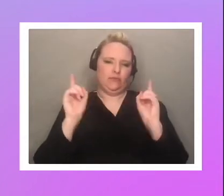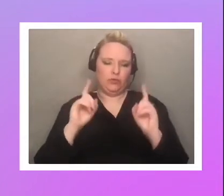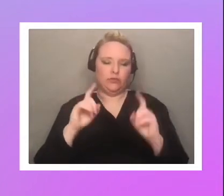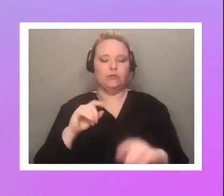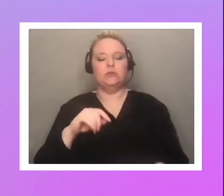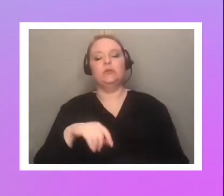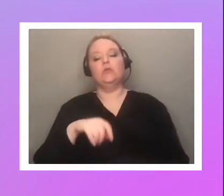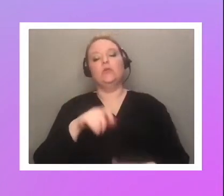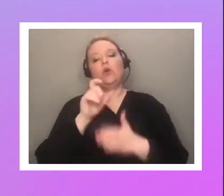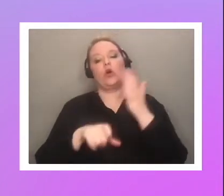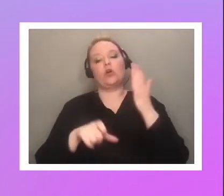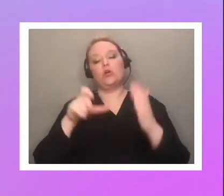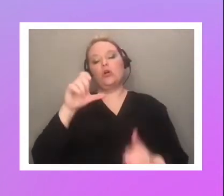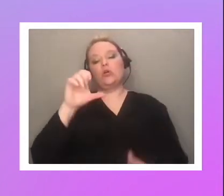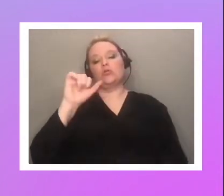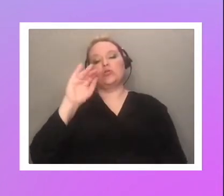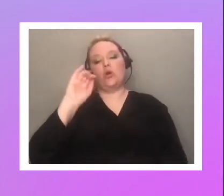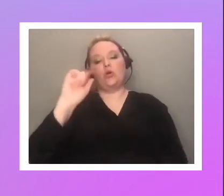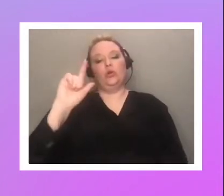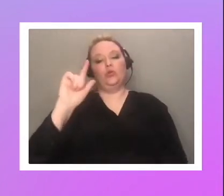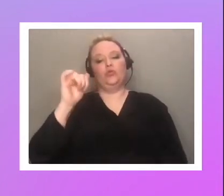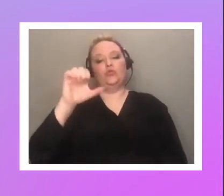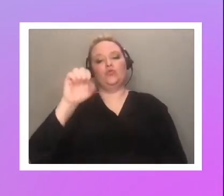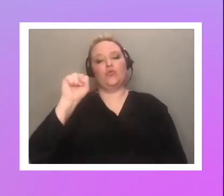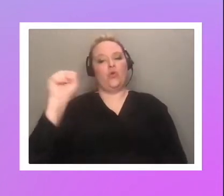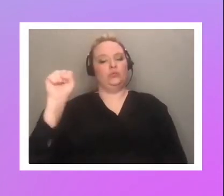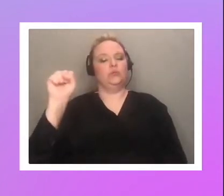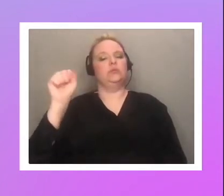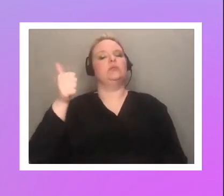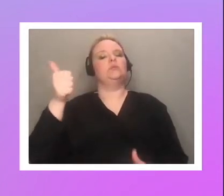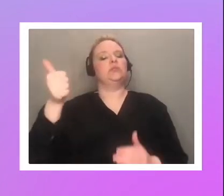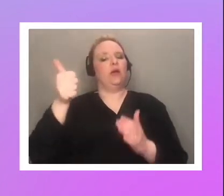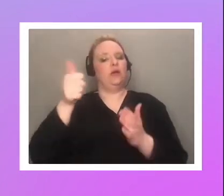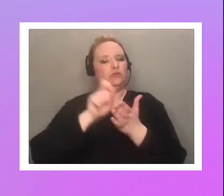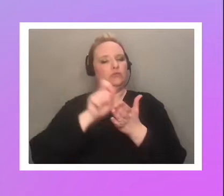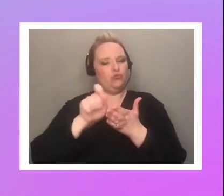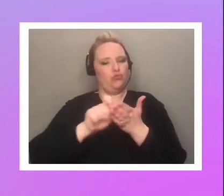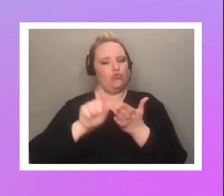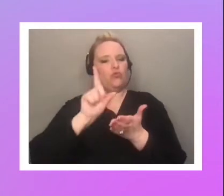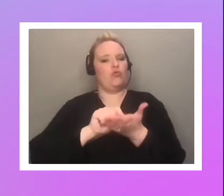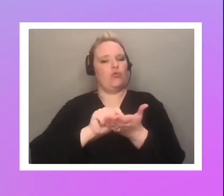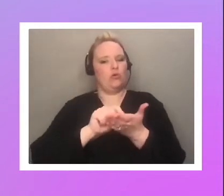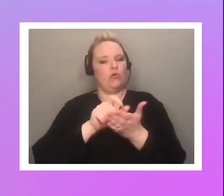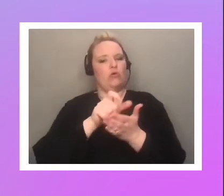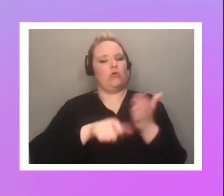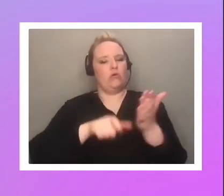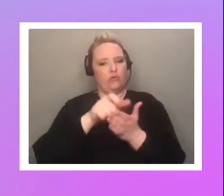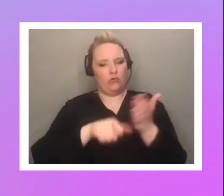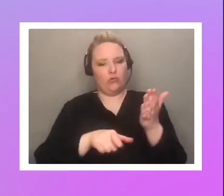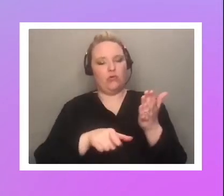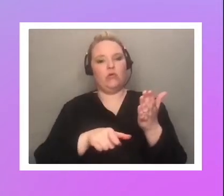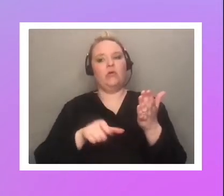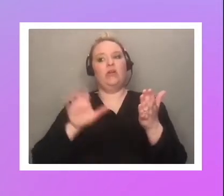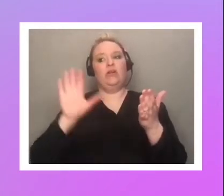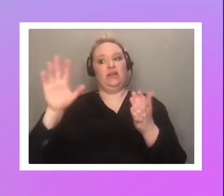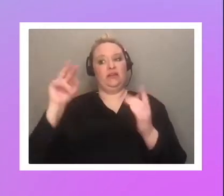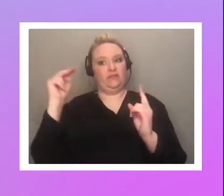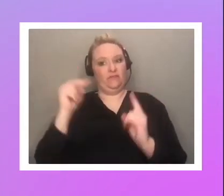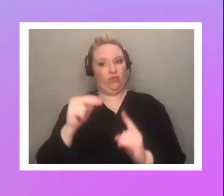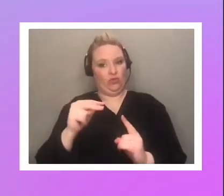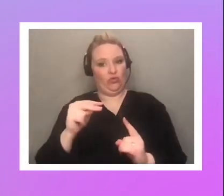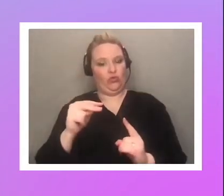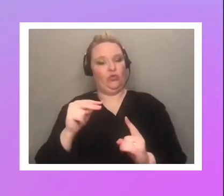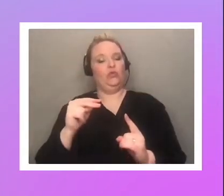an article by Carl Groves, who is, fabulous. And it gave me a different perspective on